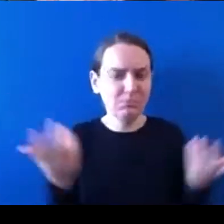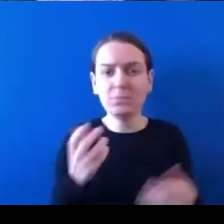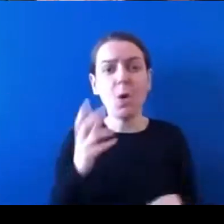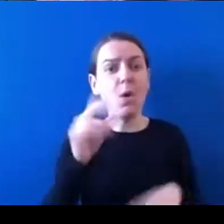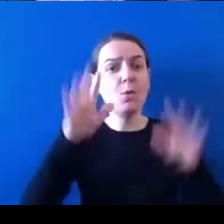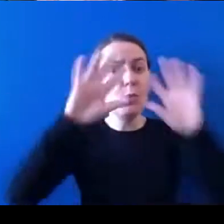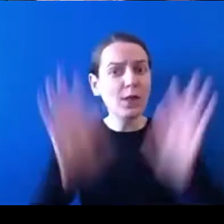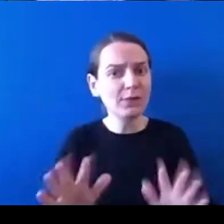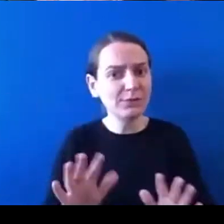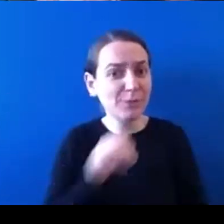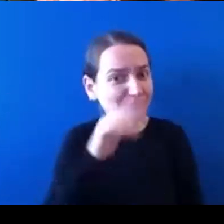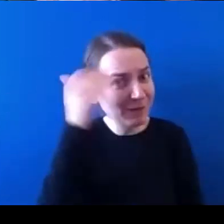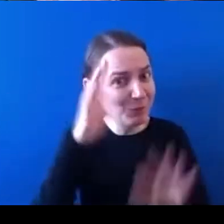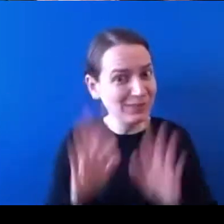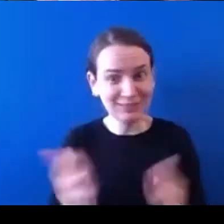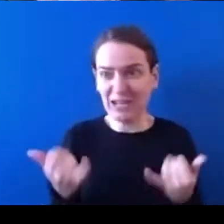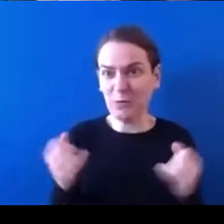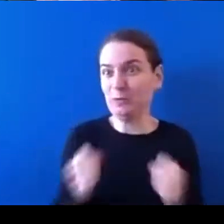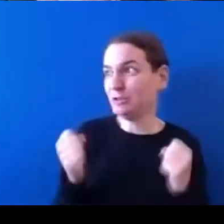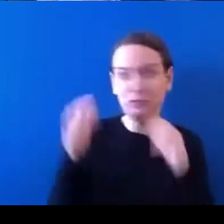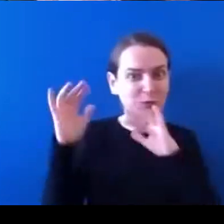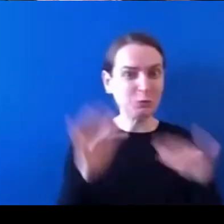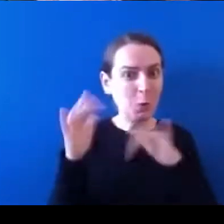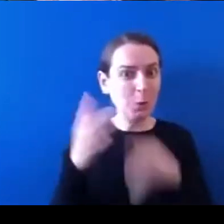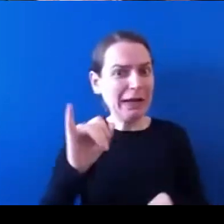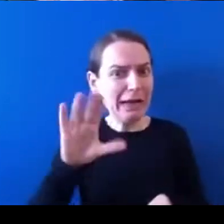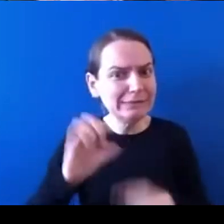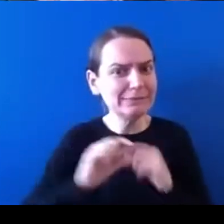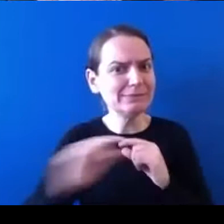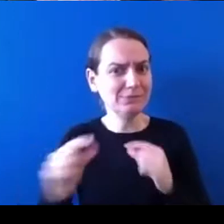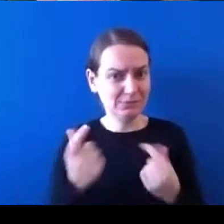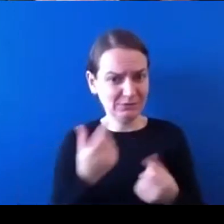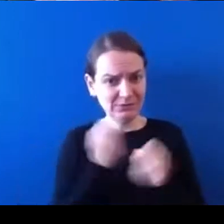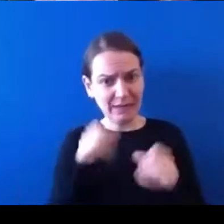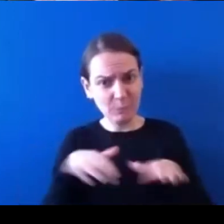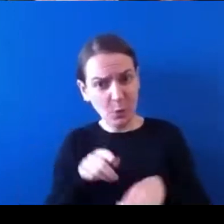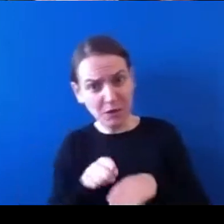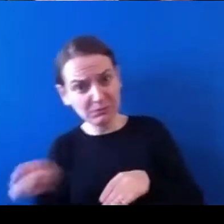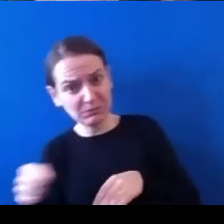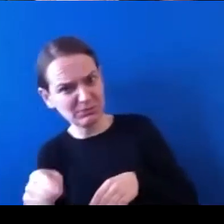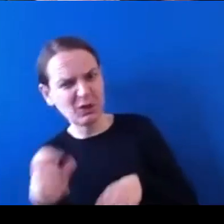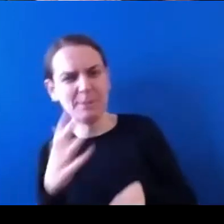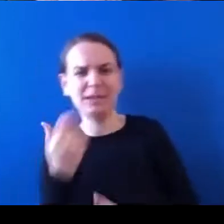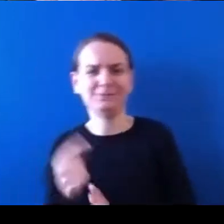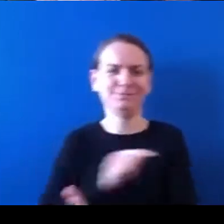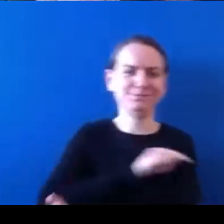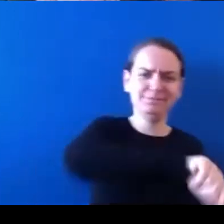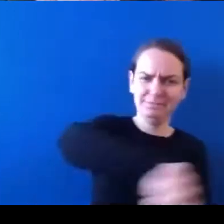will those options get you off campus? Or what are the off-campus transit options?